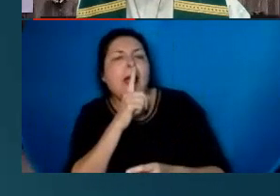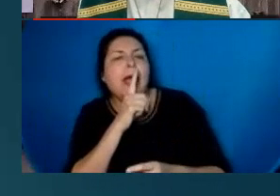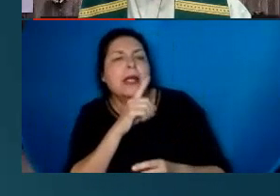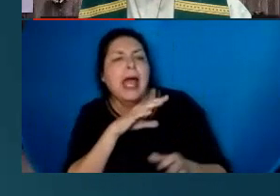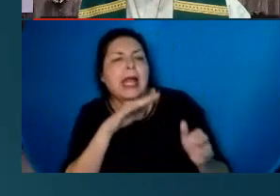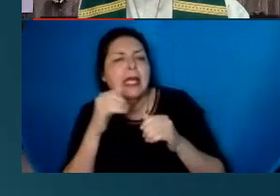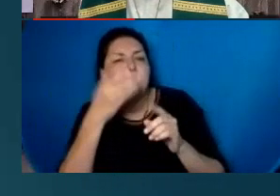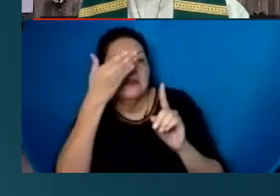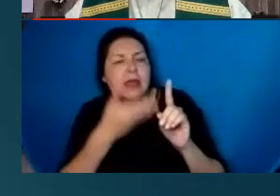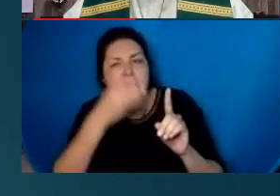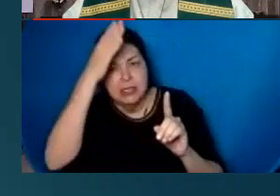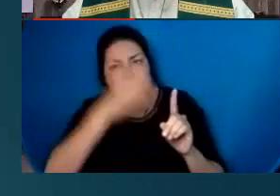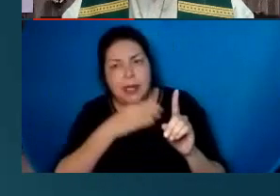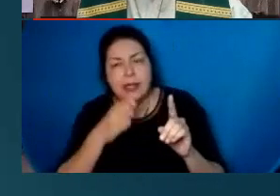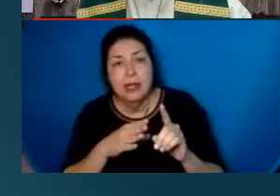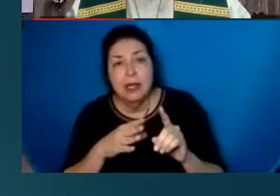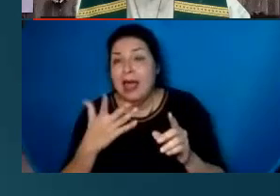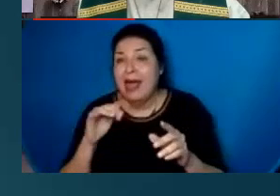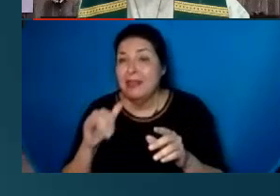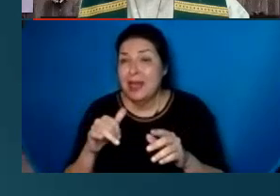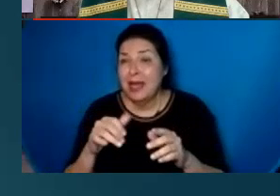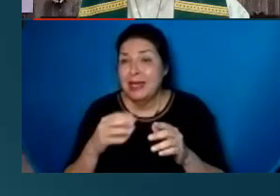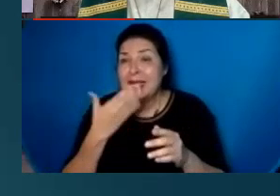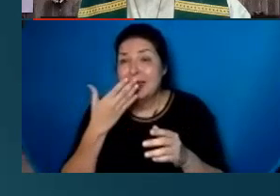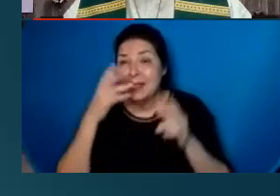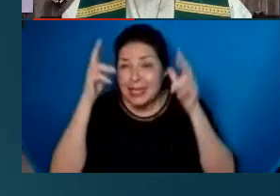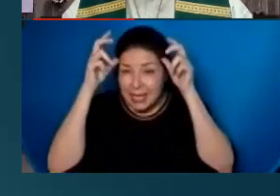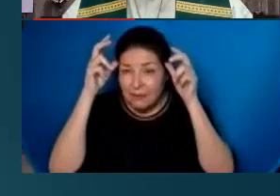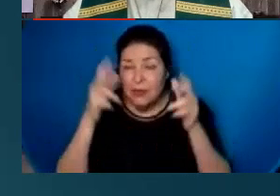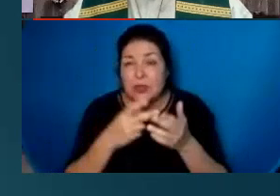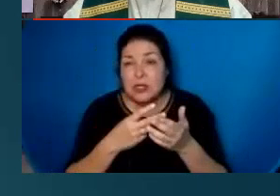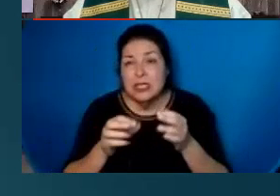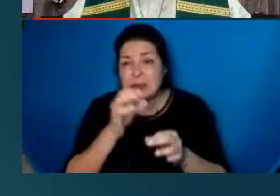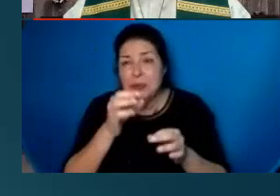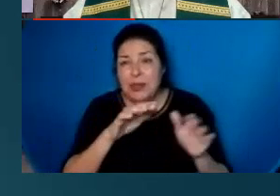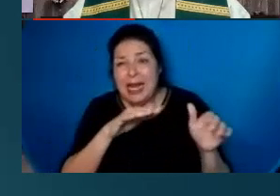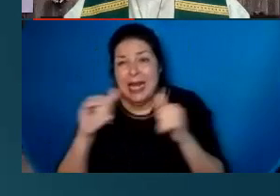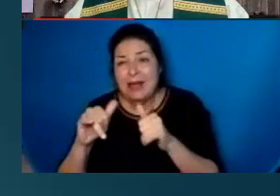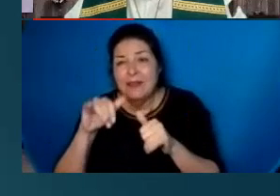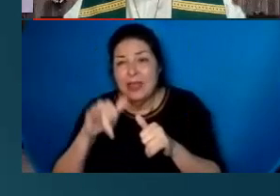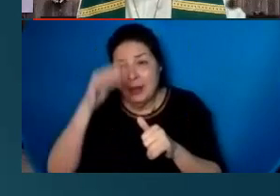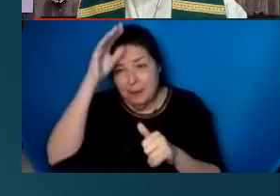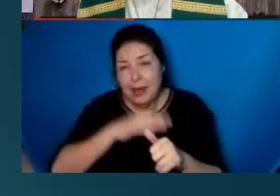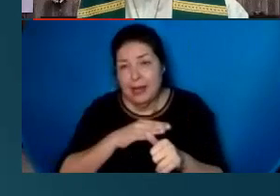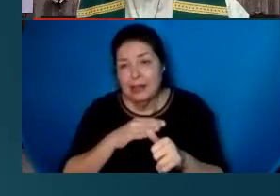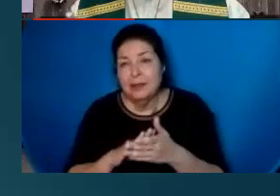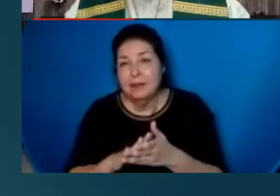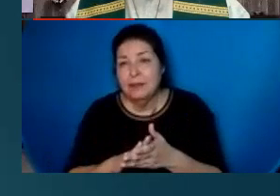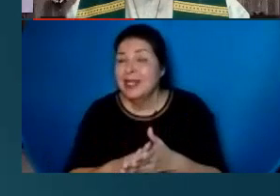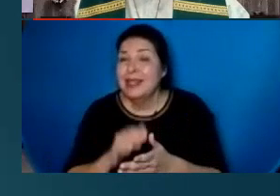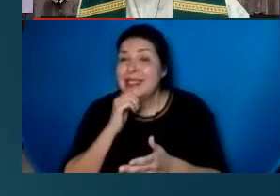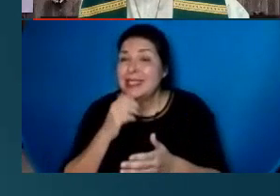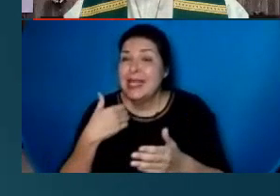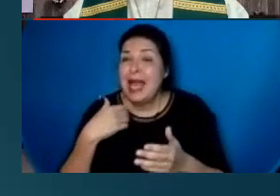spirit, convulsing him and crying out with a loud voice, came out of him. The unclean spirit had no